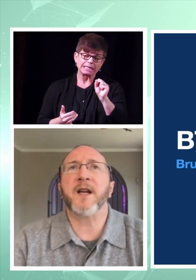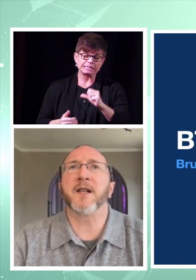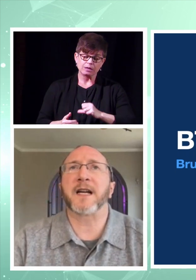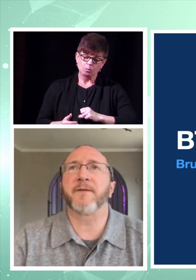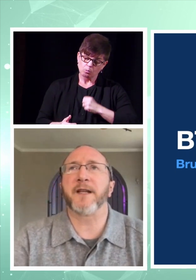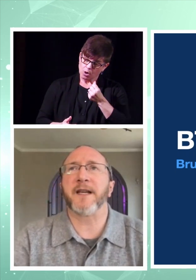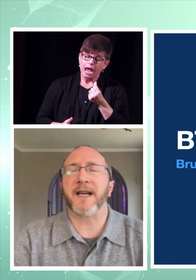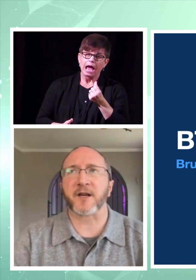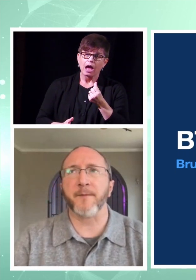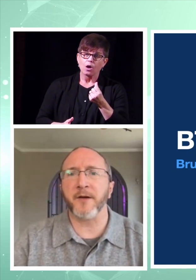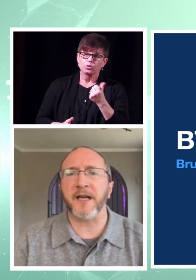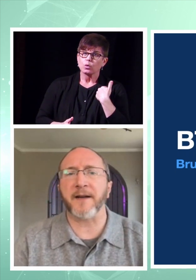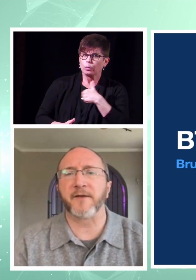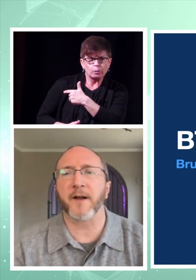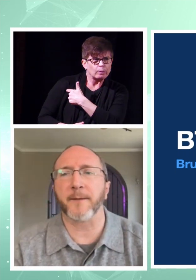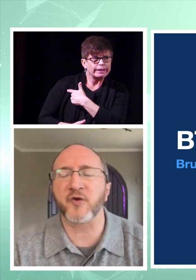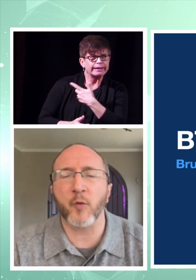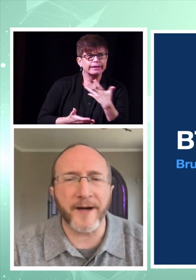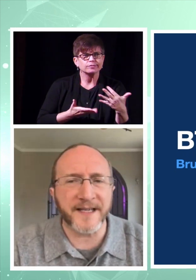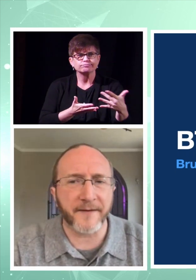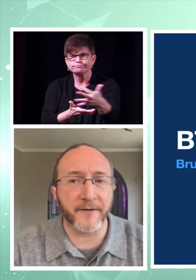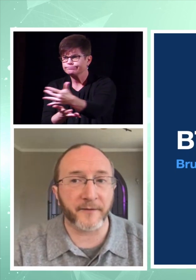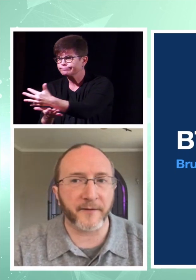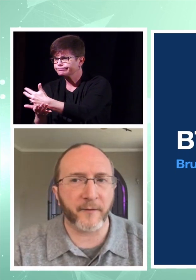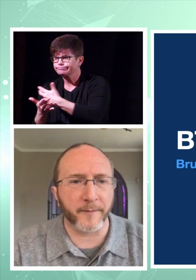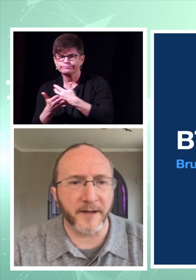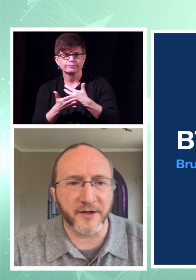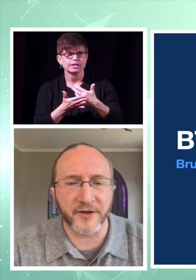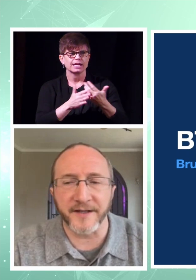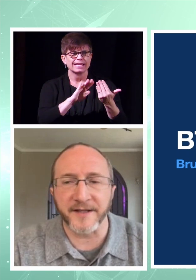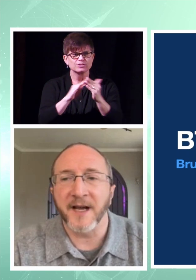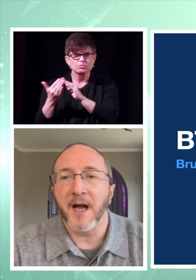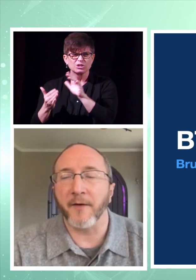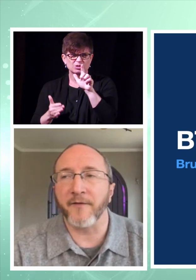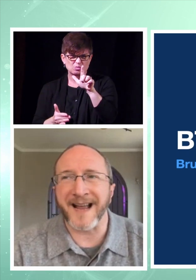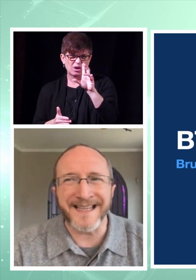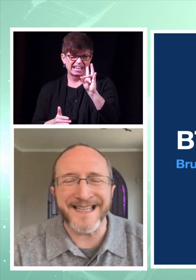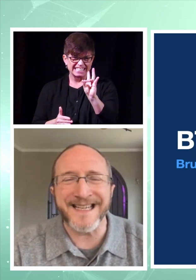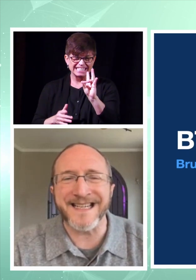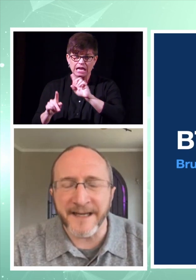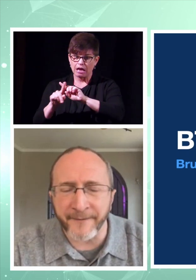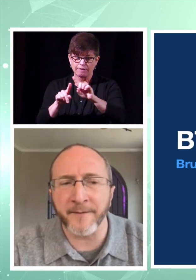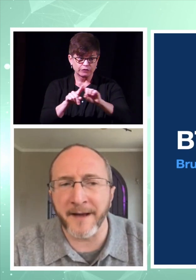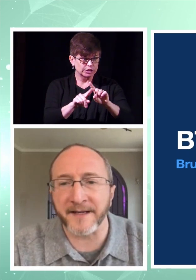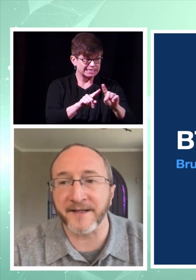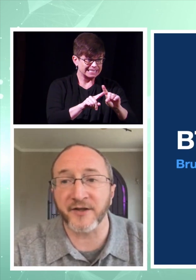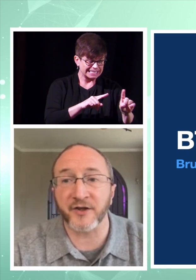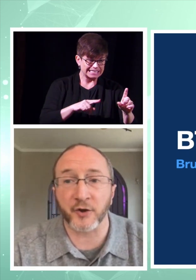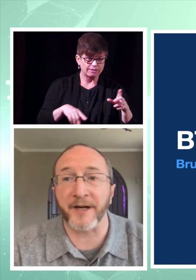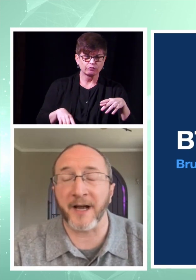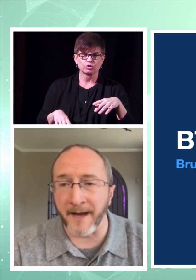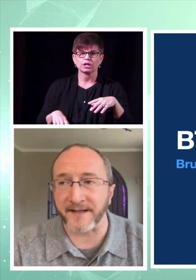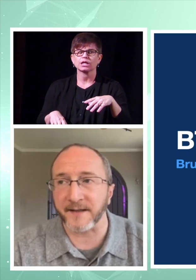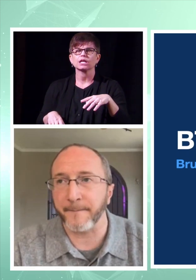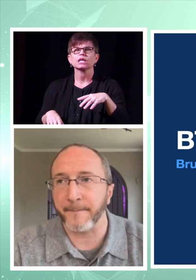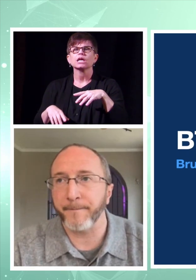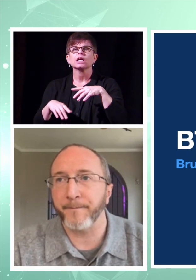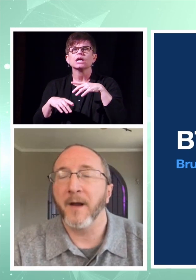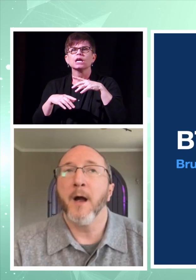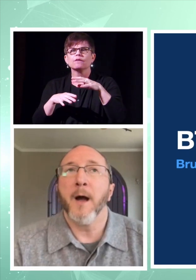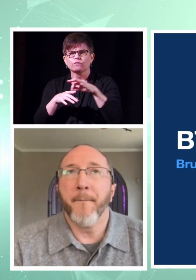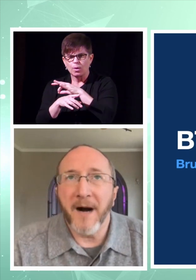that we collectively as a community have developed 27 different formulations of 19 different medicines to treat